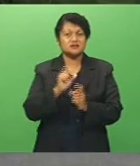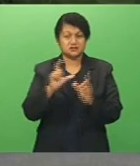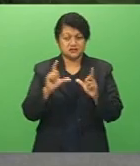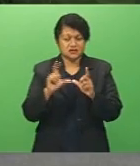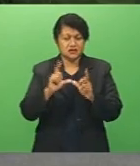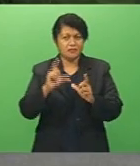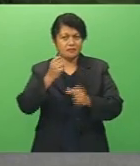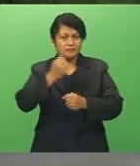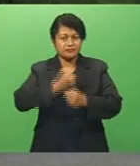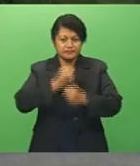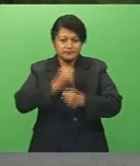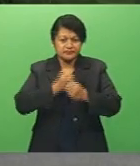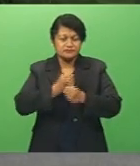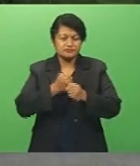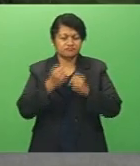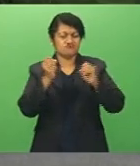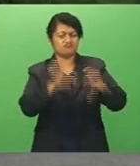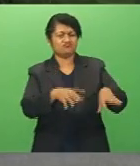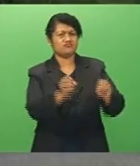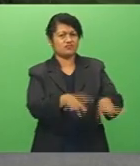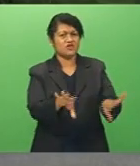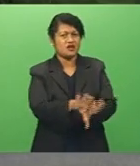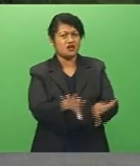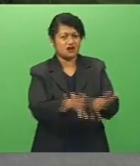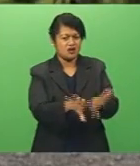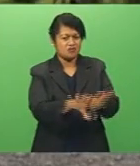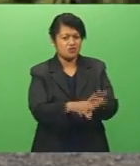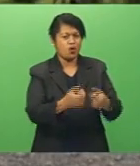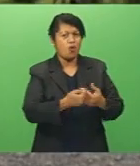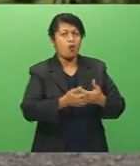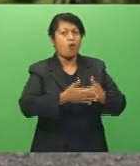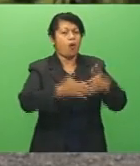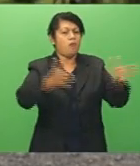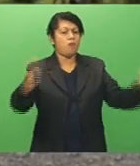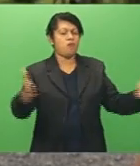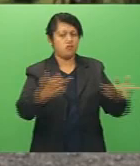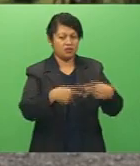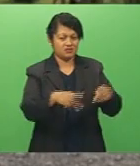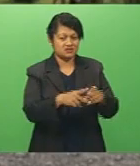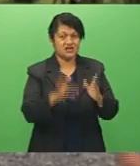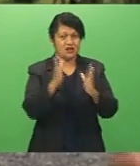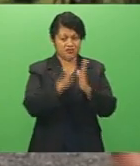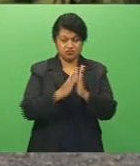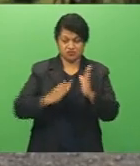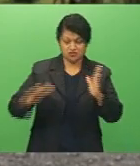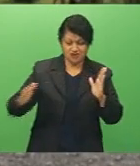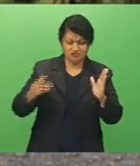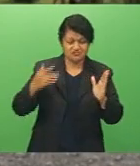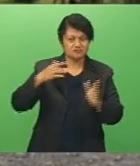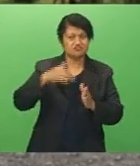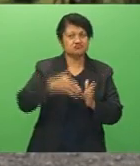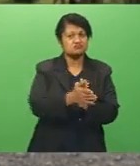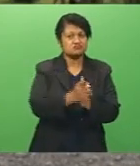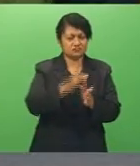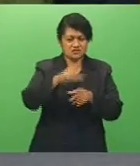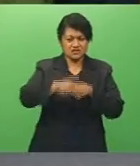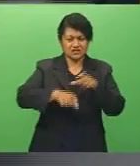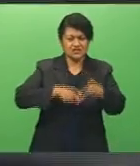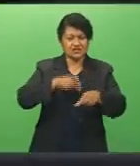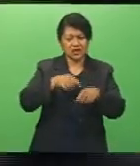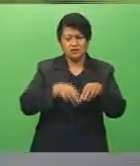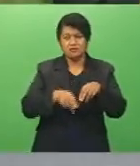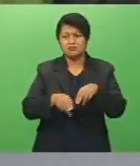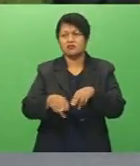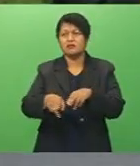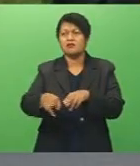open warehouses, and then trucks travel with clinker stuck on the tires along the roads all the way through Lami